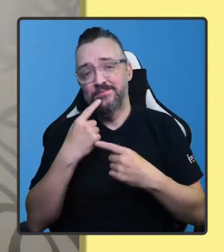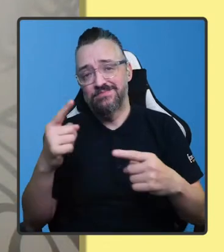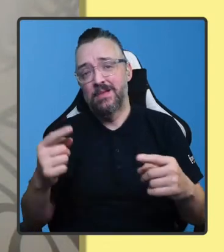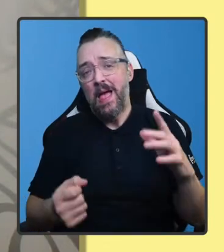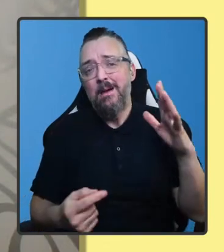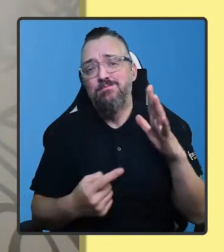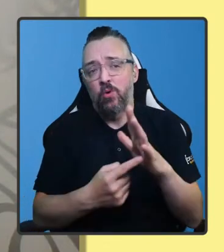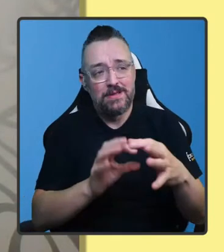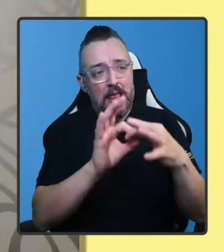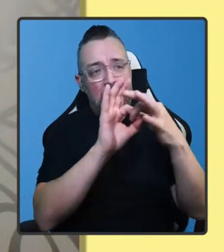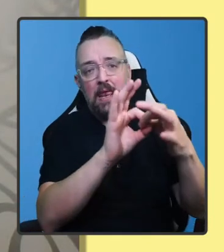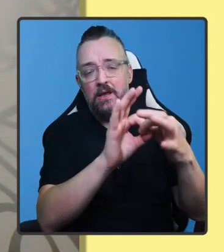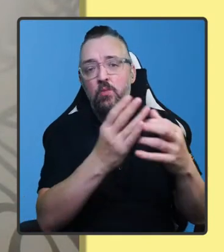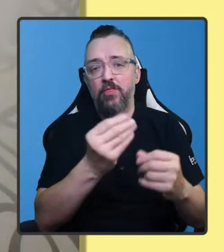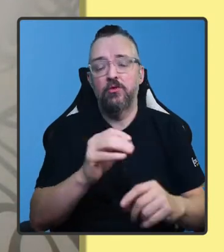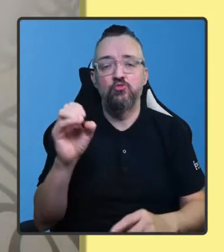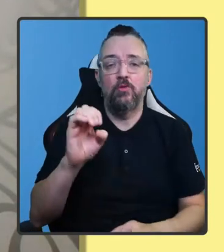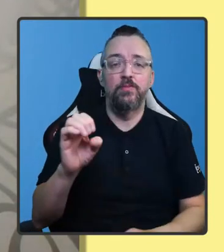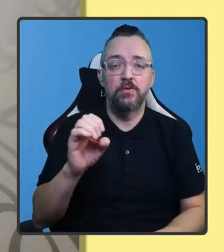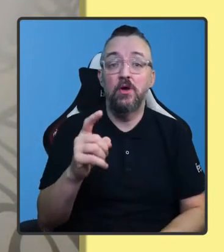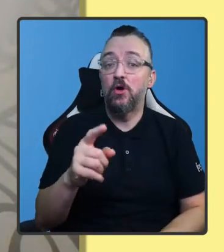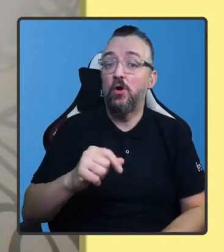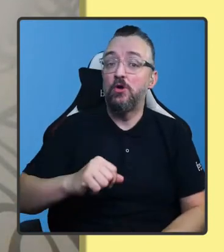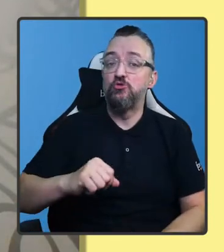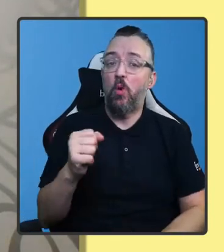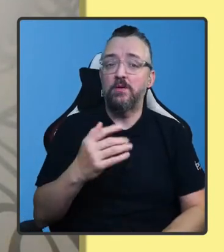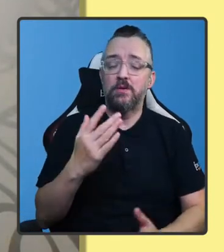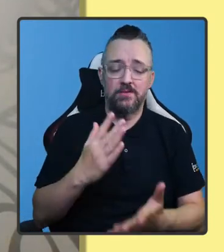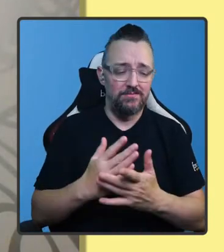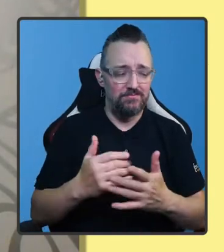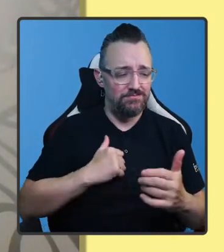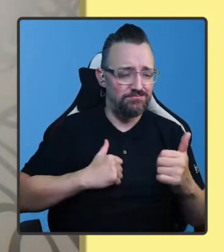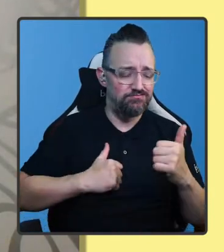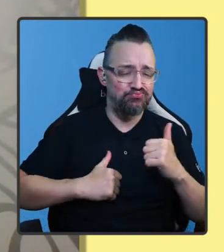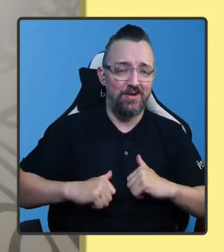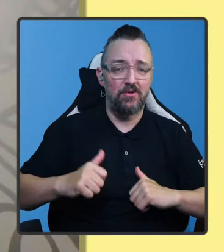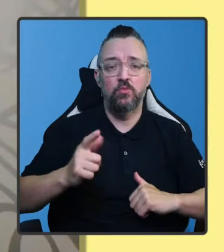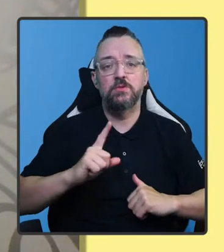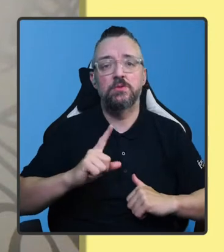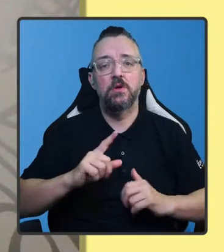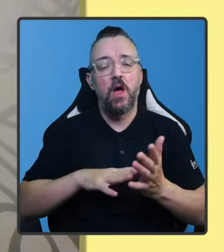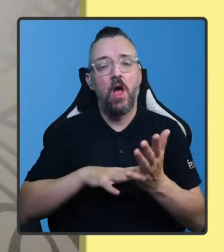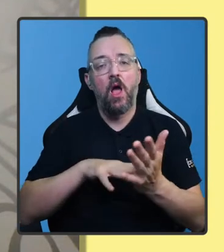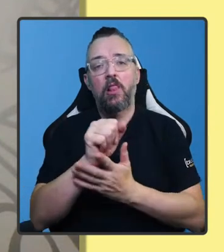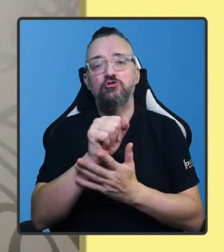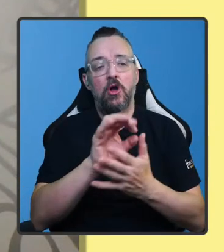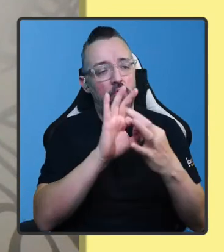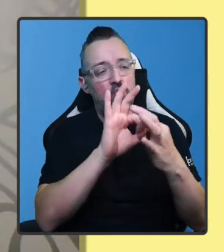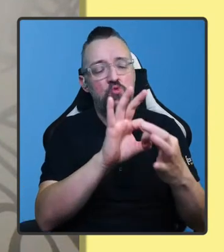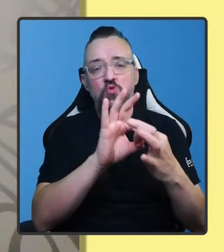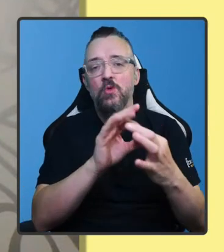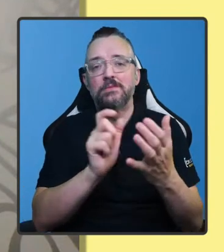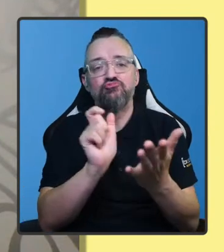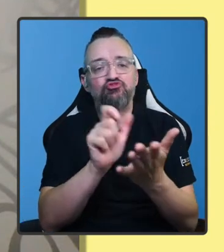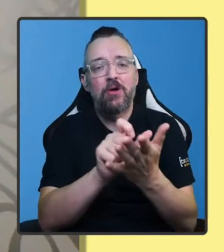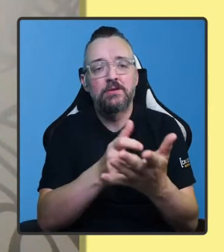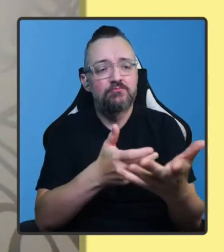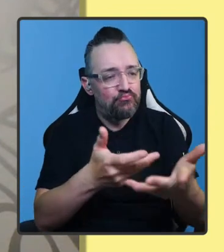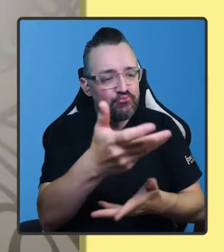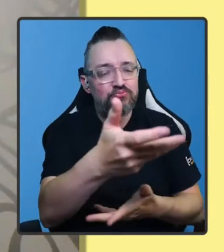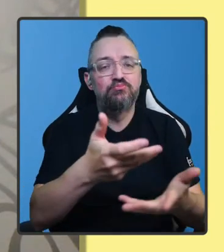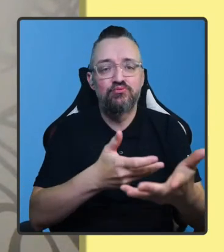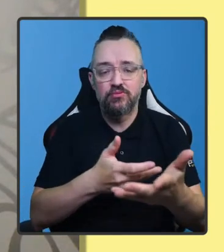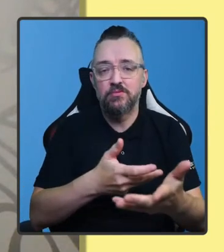those. Scotland has a proud tradition of strong cultural trading links with Europe. From the Wallace and de